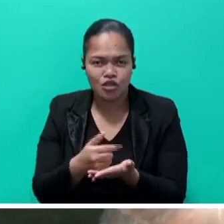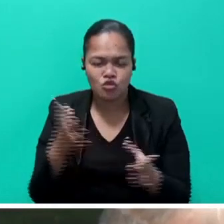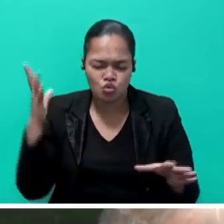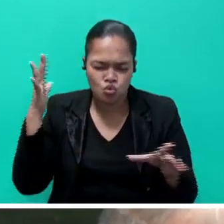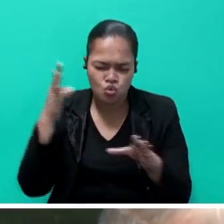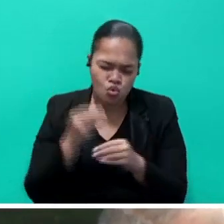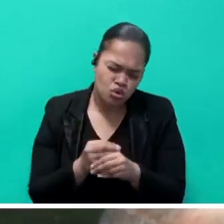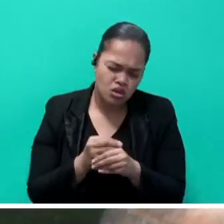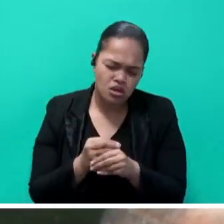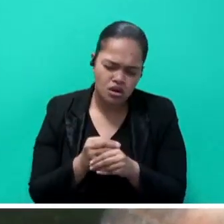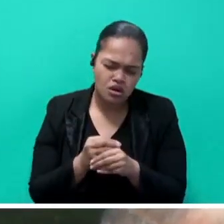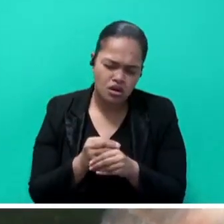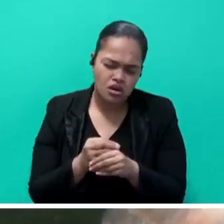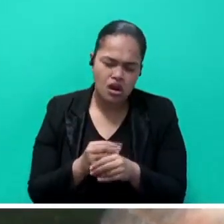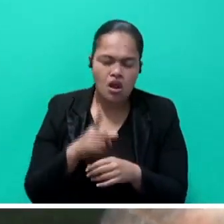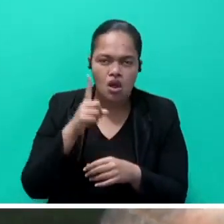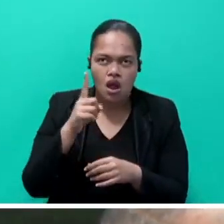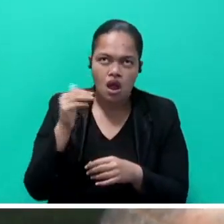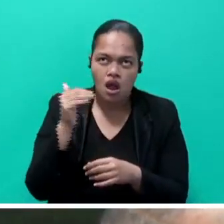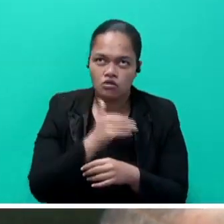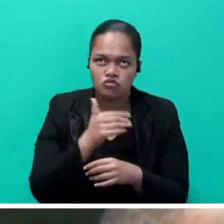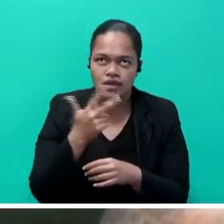of more than $180,000.